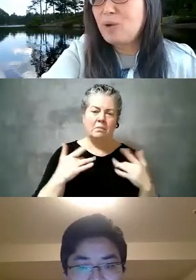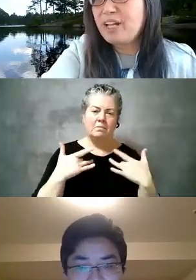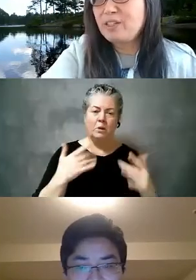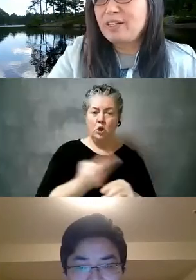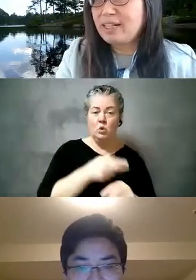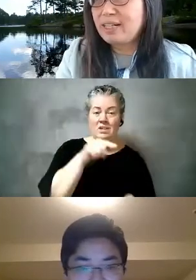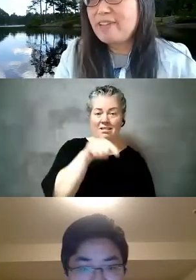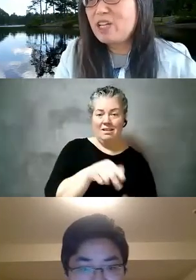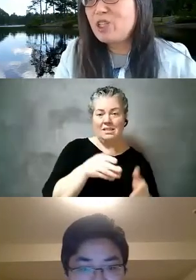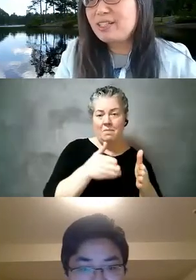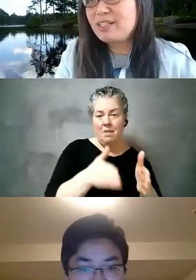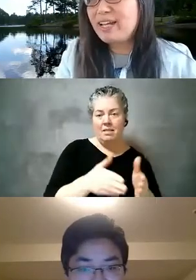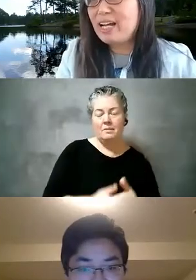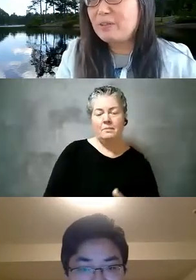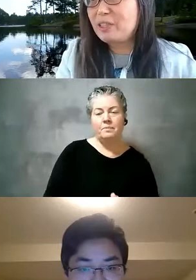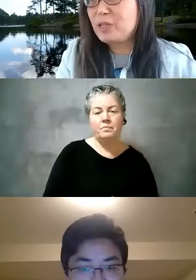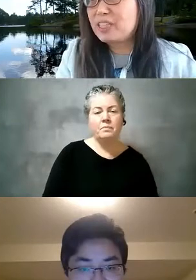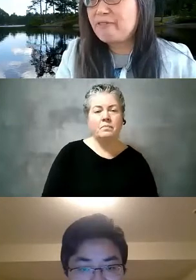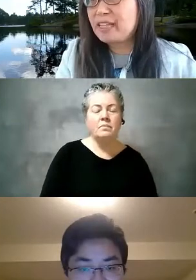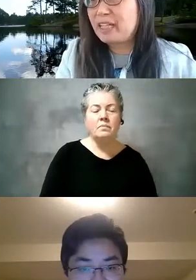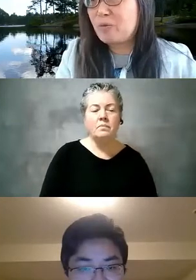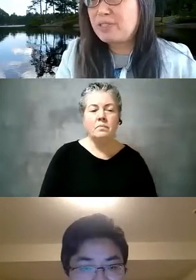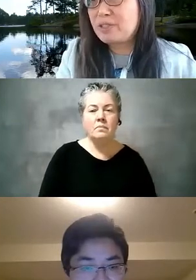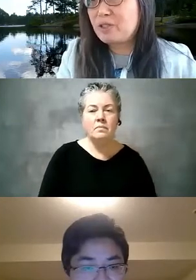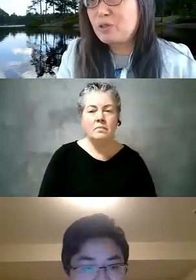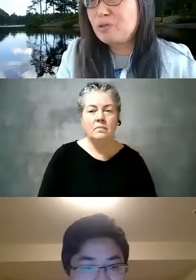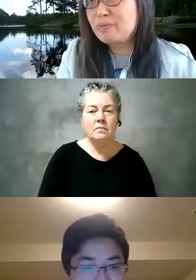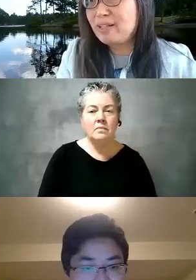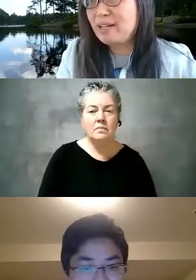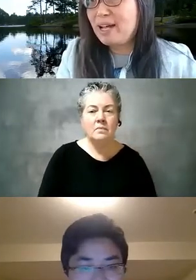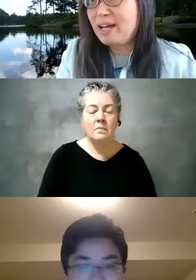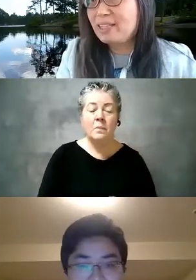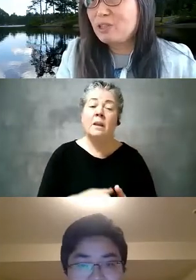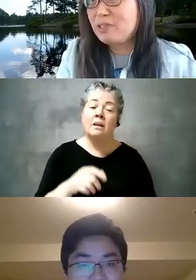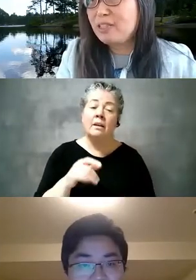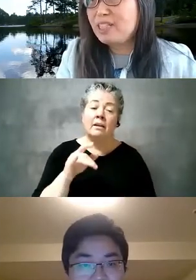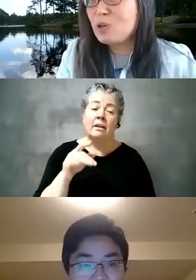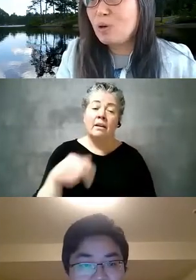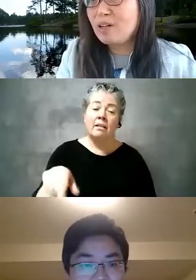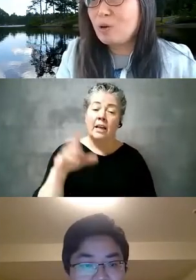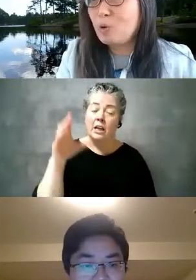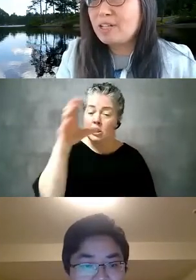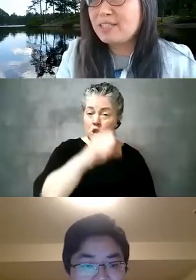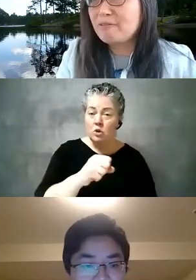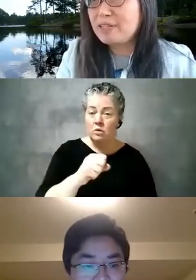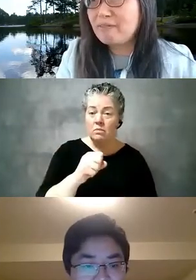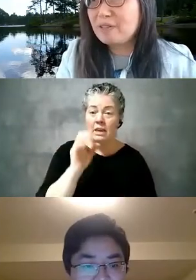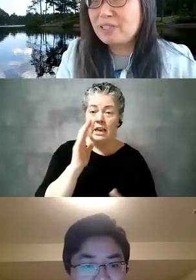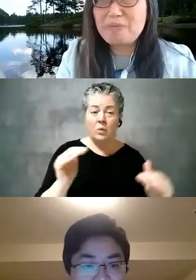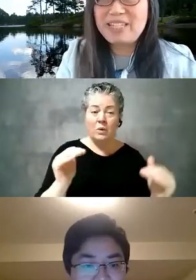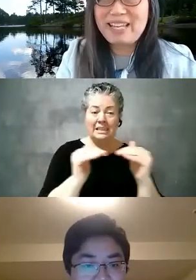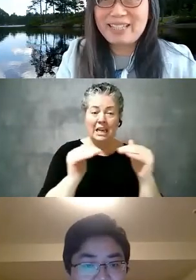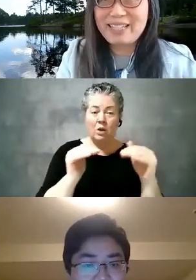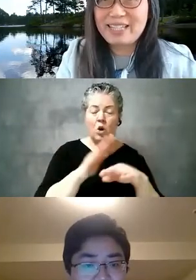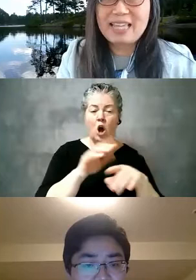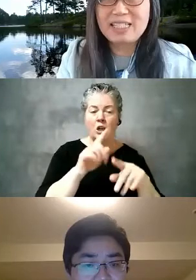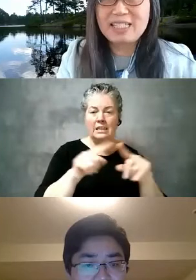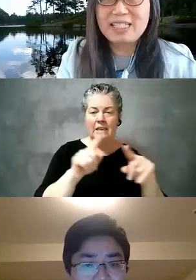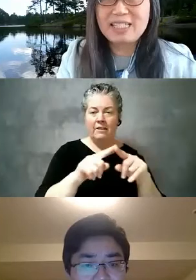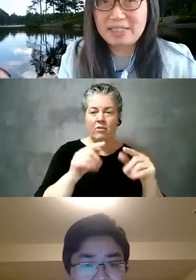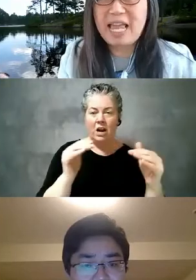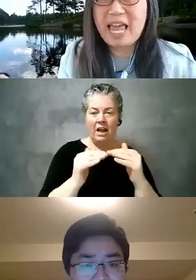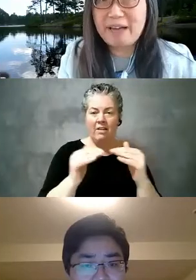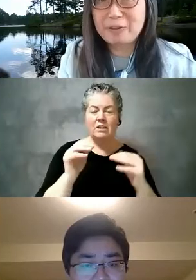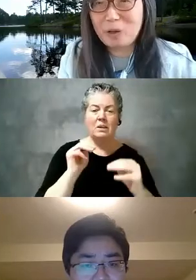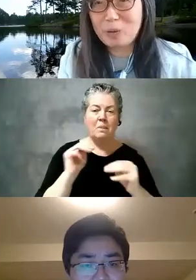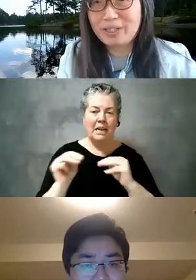By the way, conventionally, direct effect was assumed to be equal across different levels of mediator. That